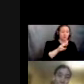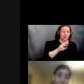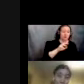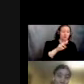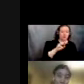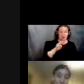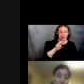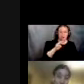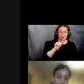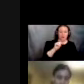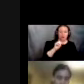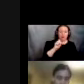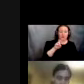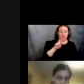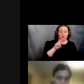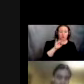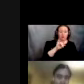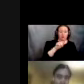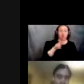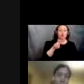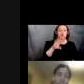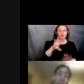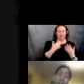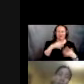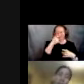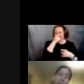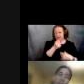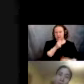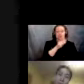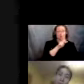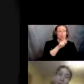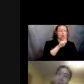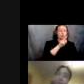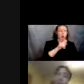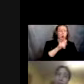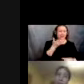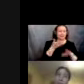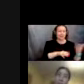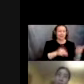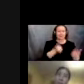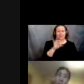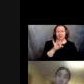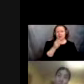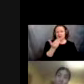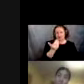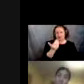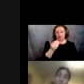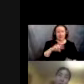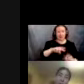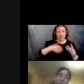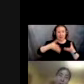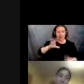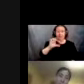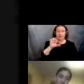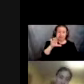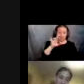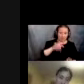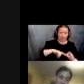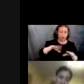a fascinating case. Kuni had died in 1915, so it was just Carrie, her children, and